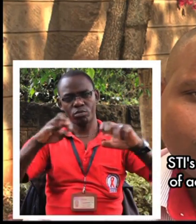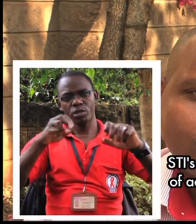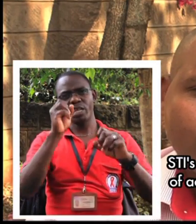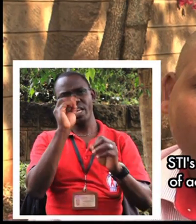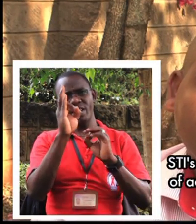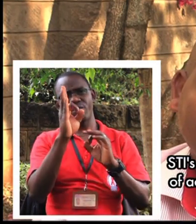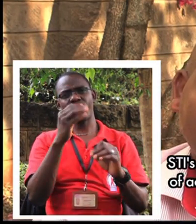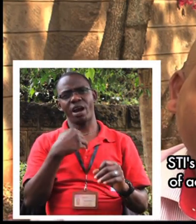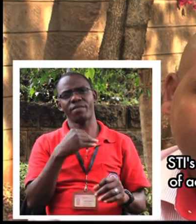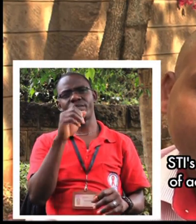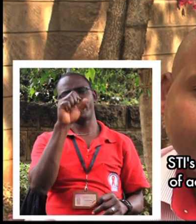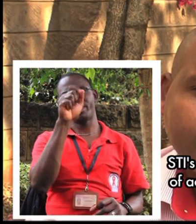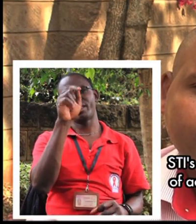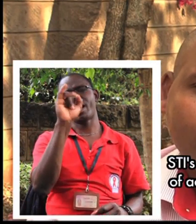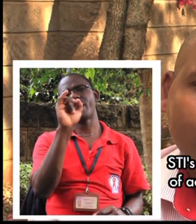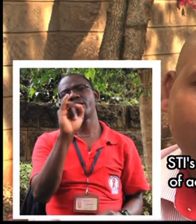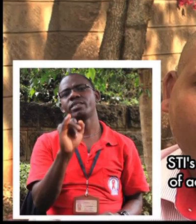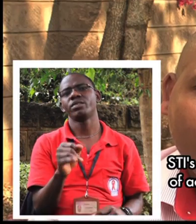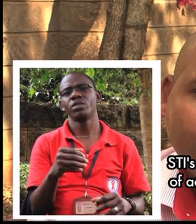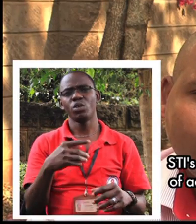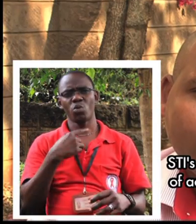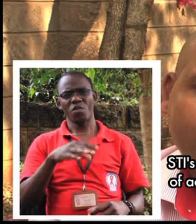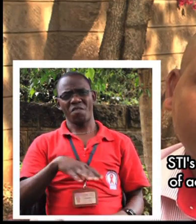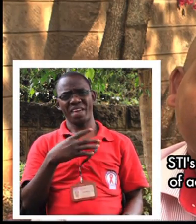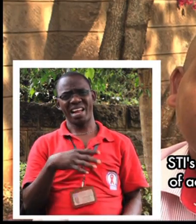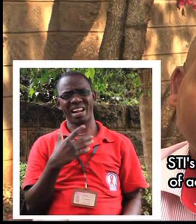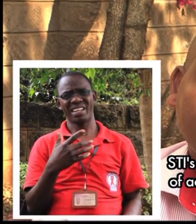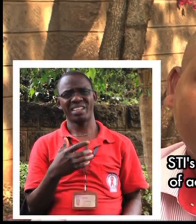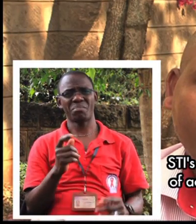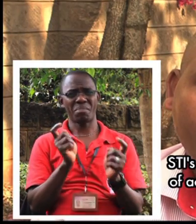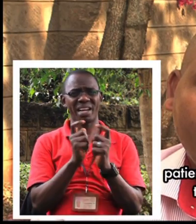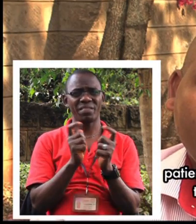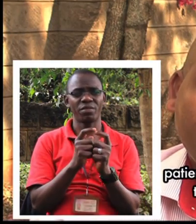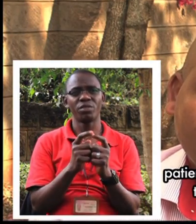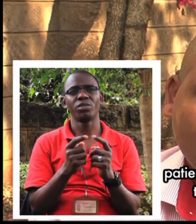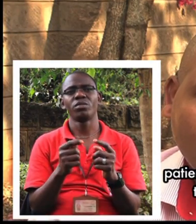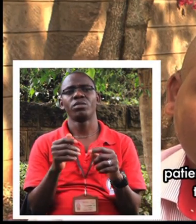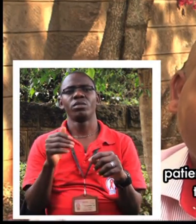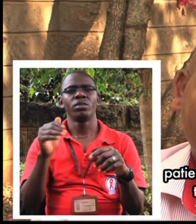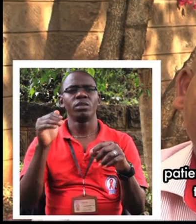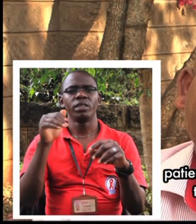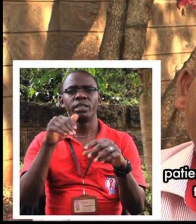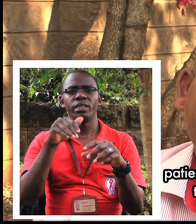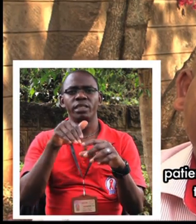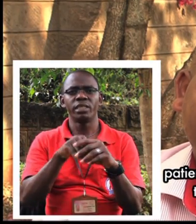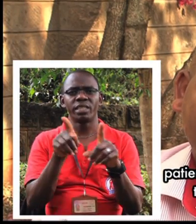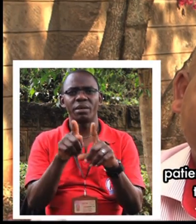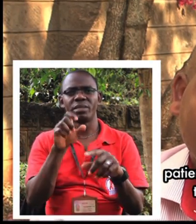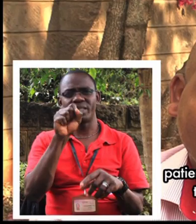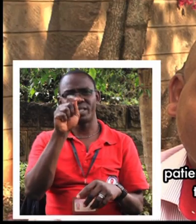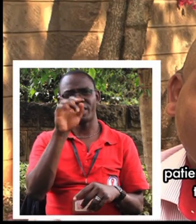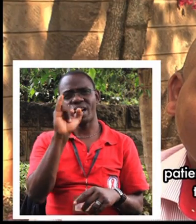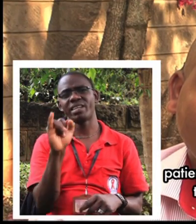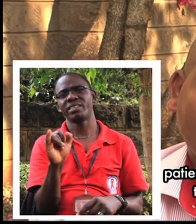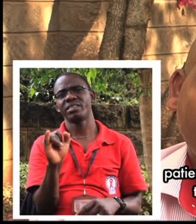can put you at great risk of acquiring or transmitting HIV. Therefore, patients are